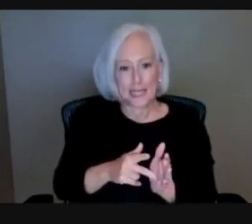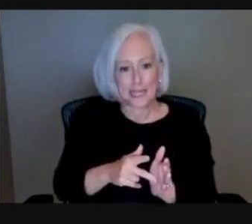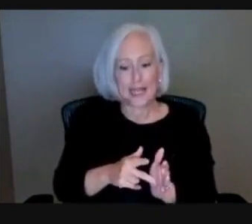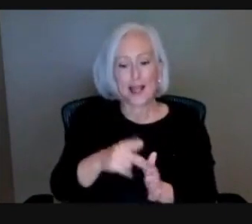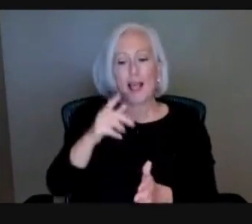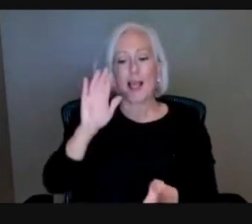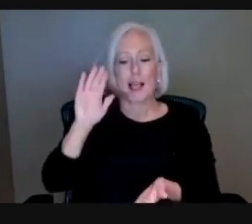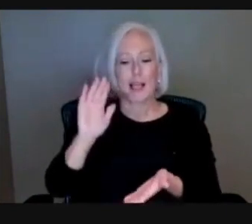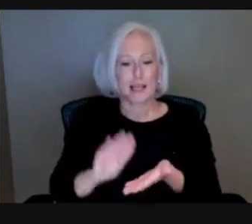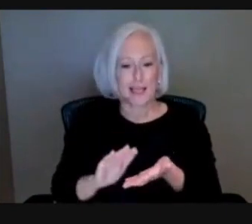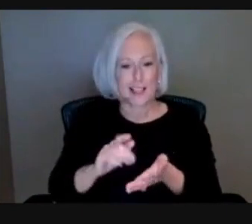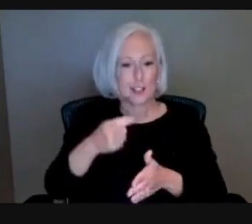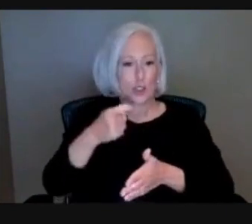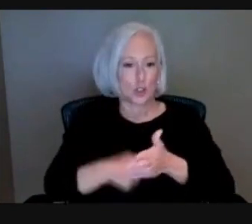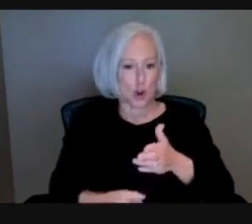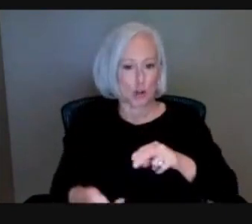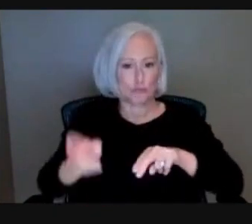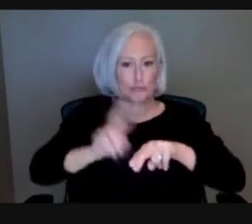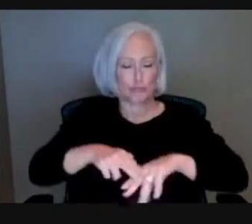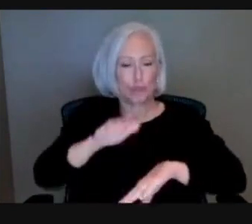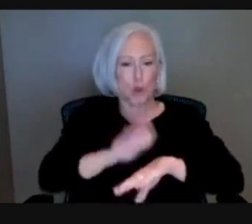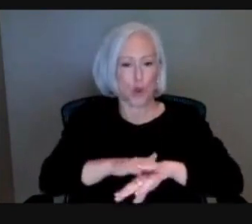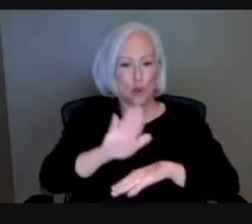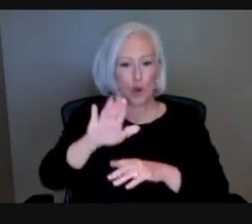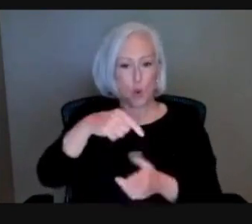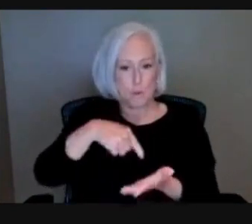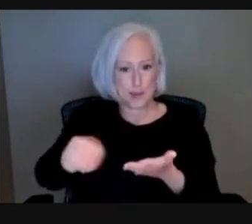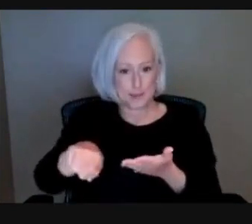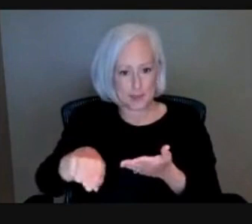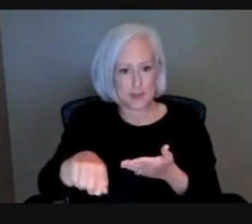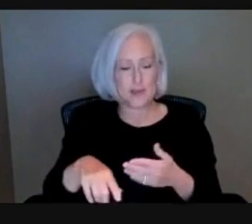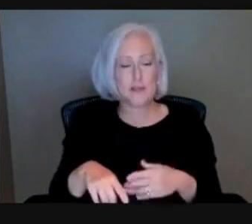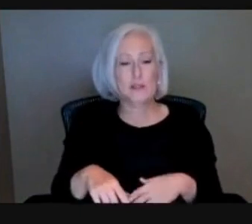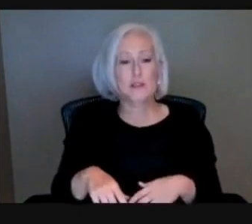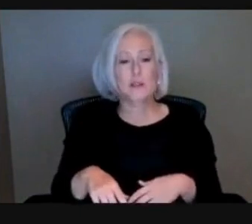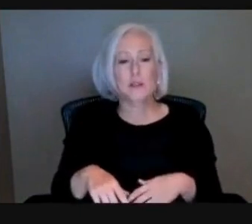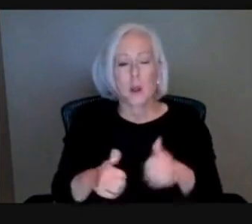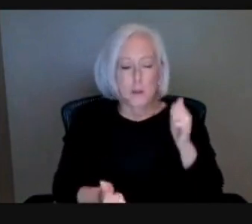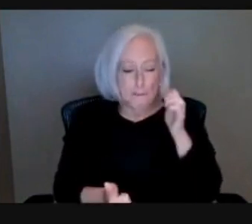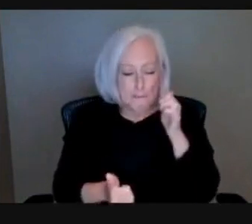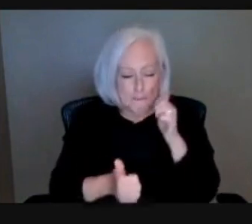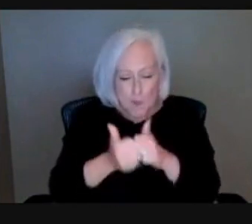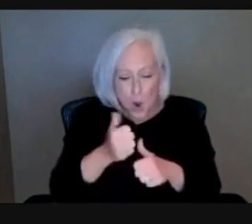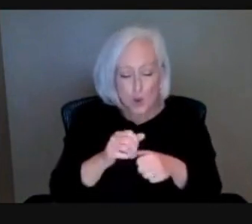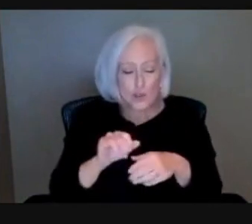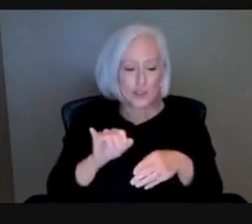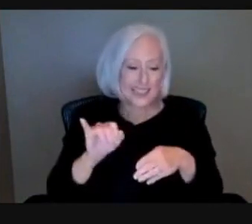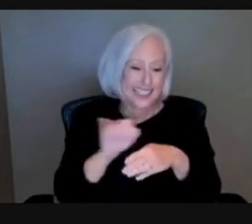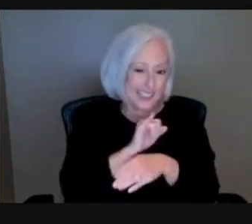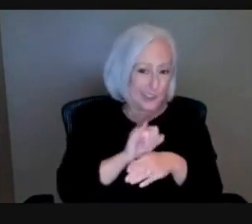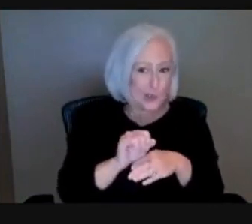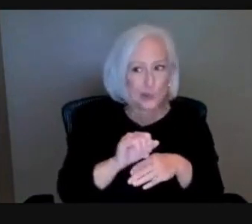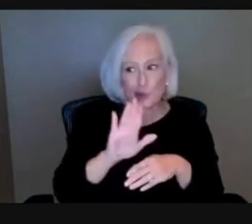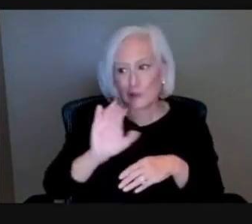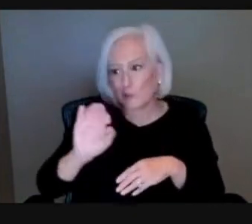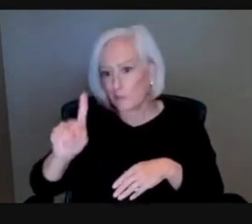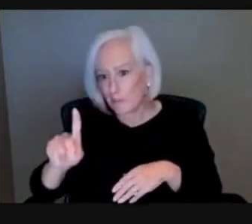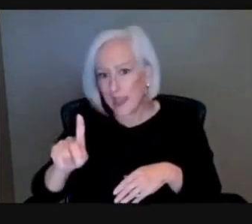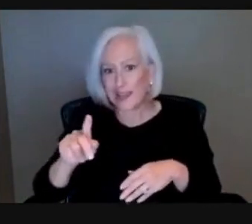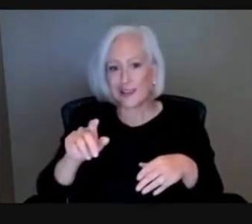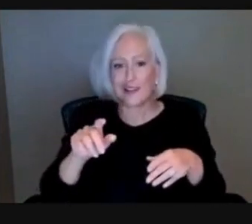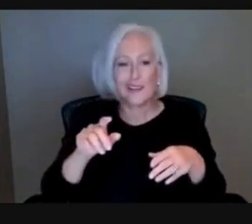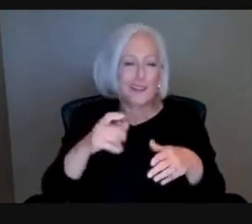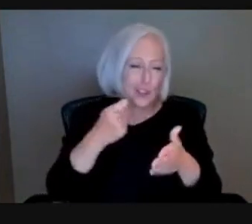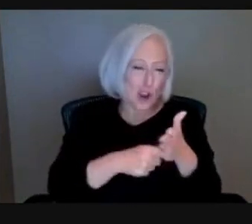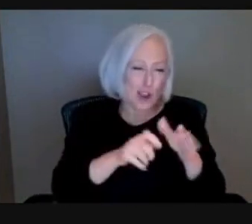in mind that most institutions are within an eighth of each other. So pretty much we're all charging about the same